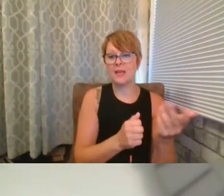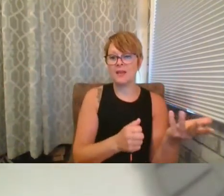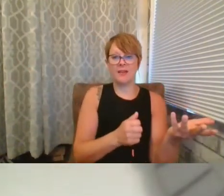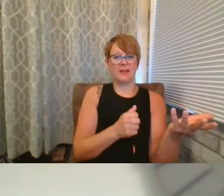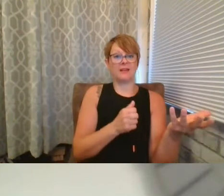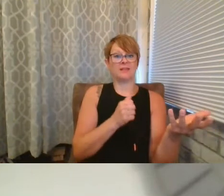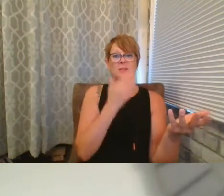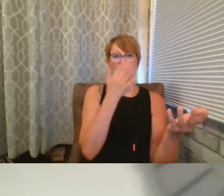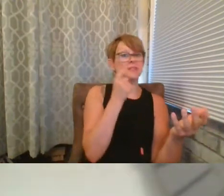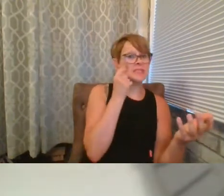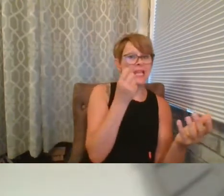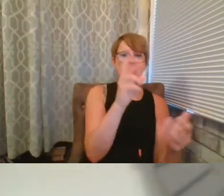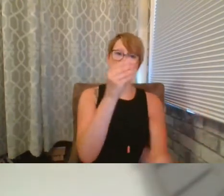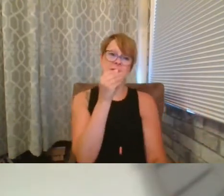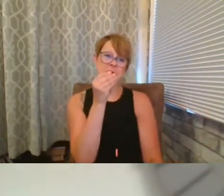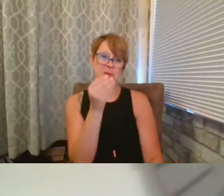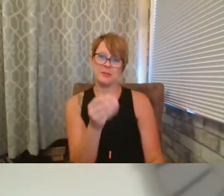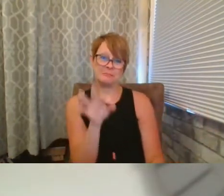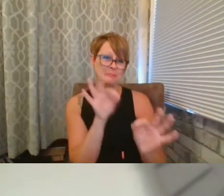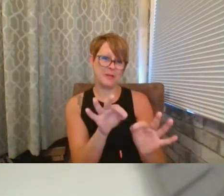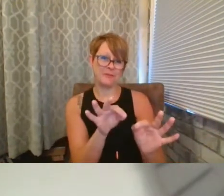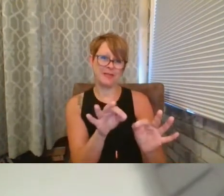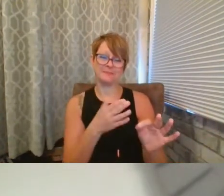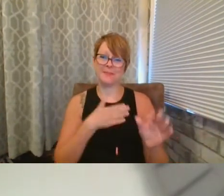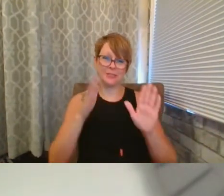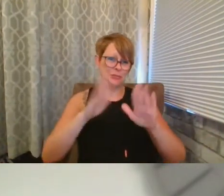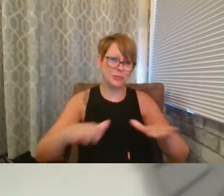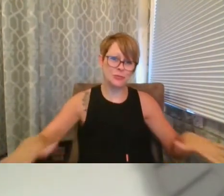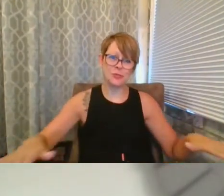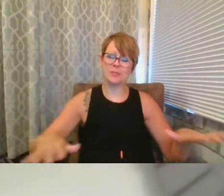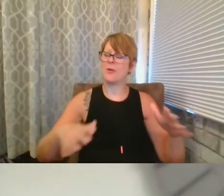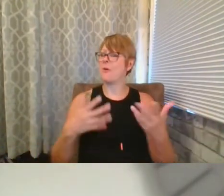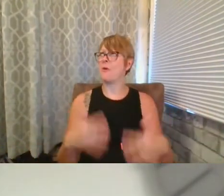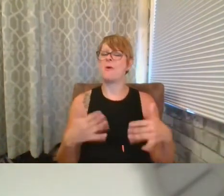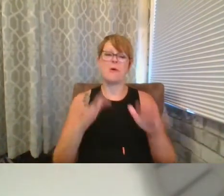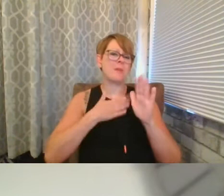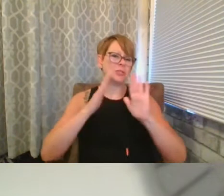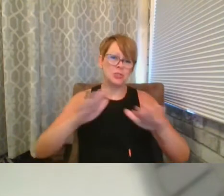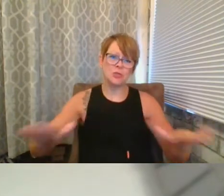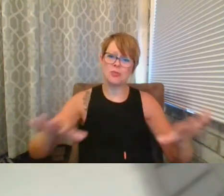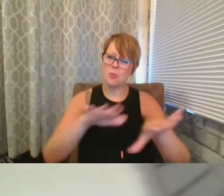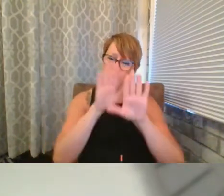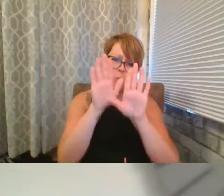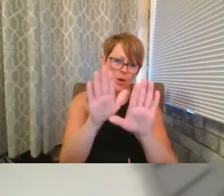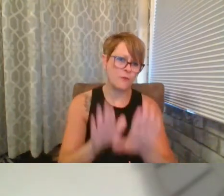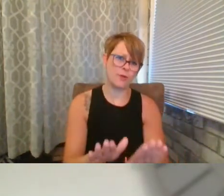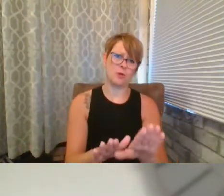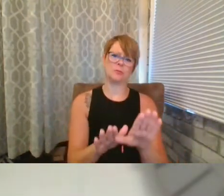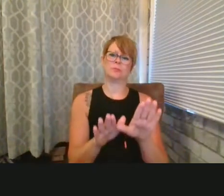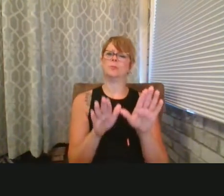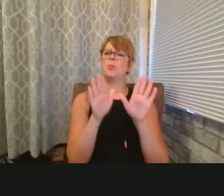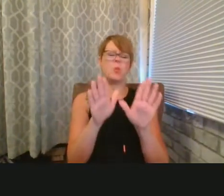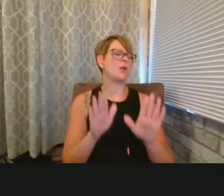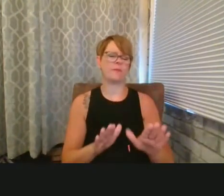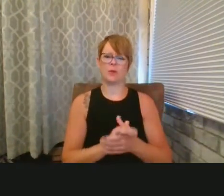food. They are perfect. And my children, thank God, cross my fingers, children are absolutely, like,